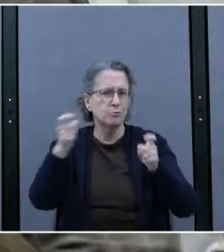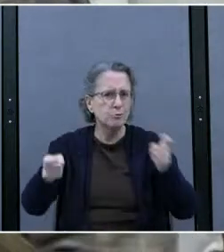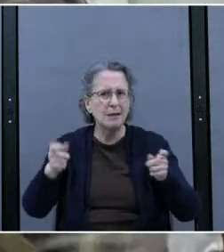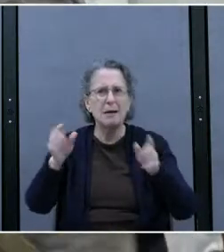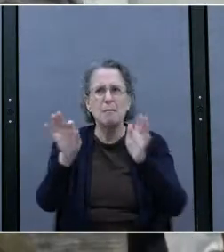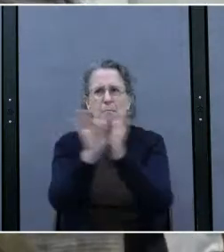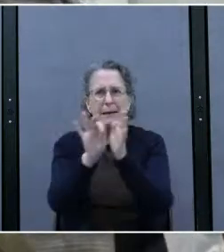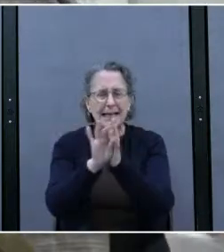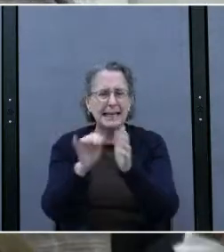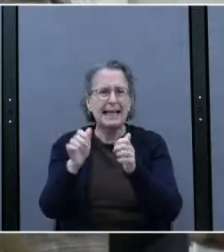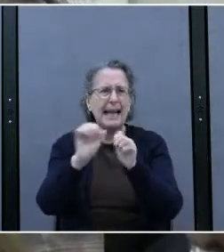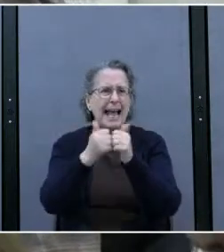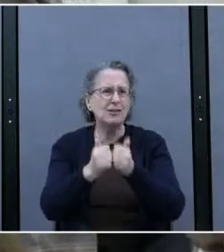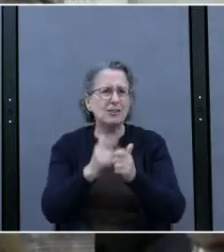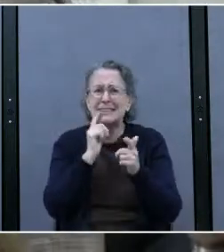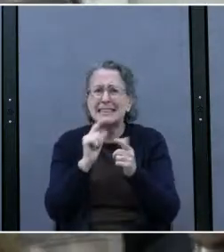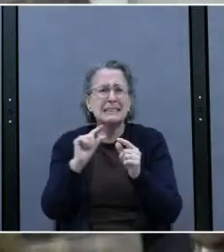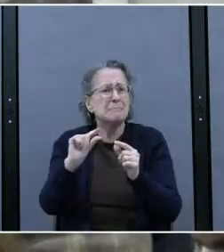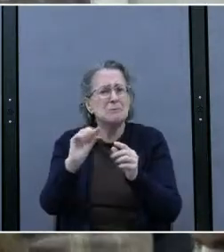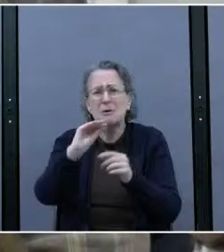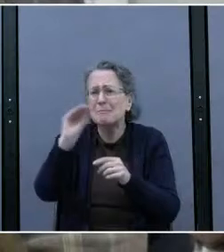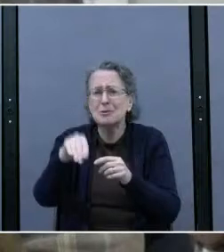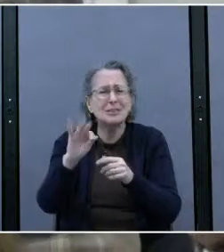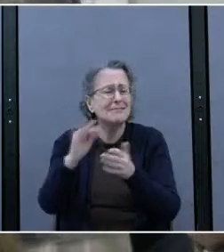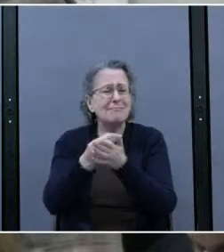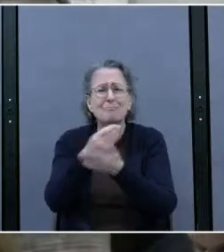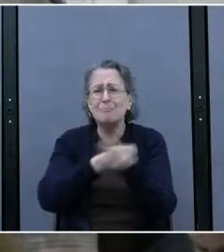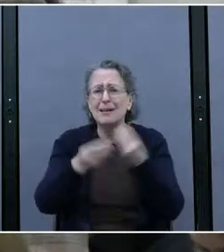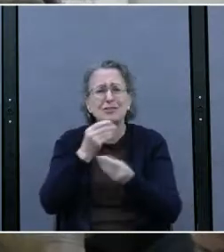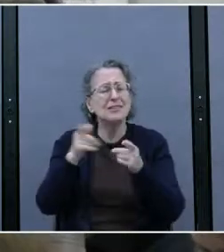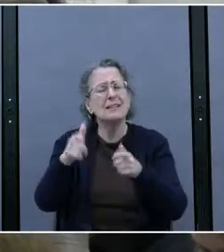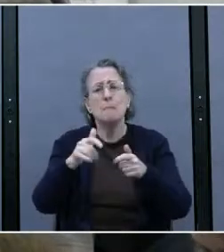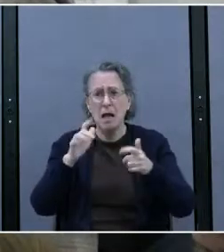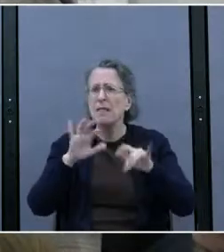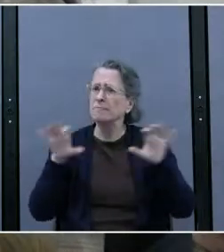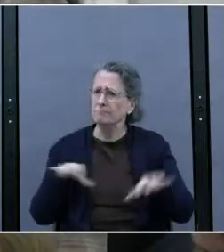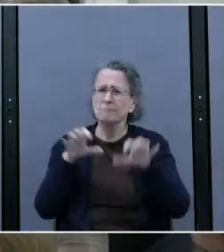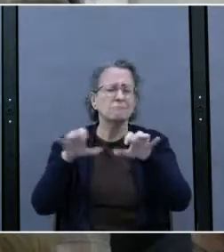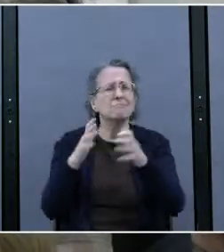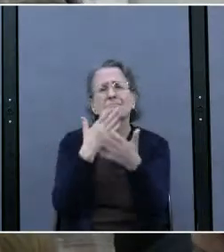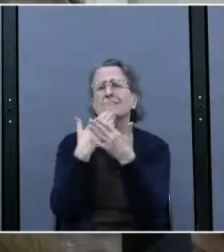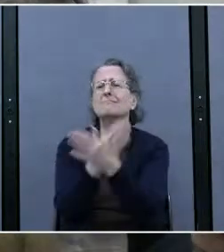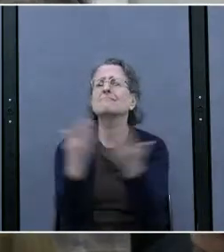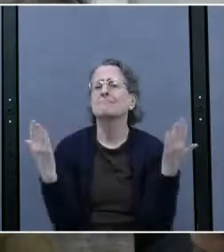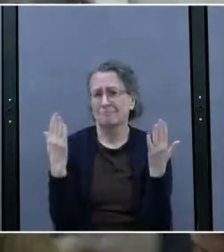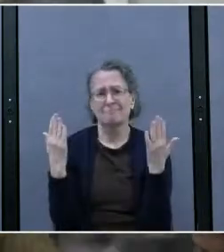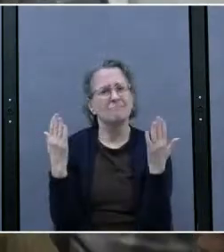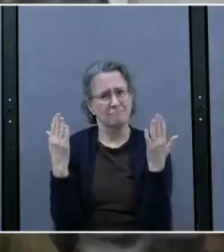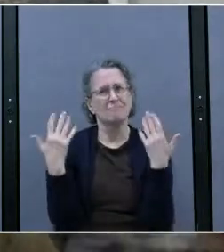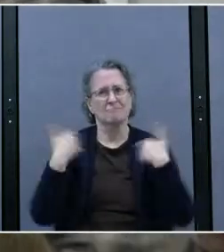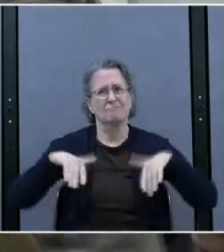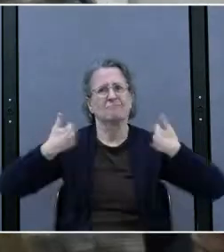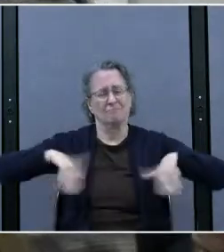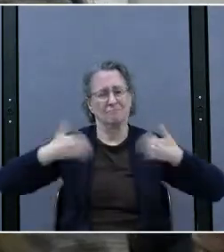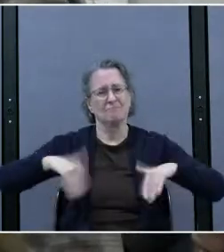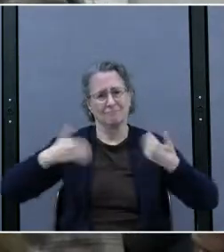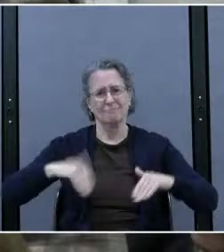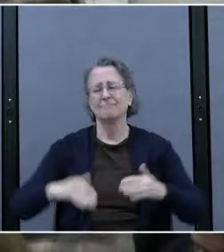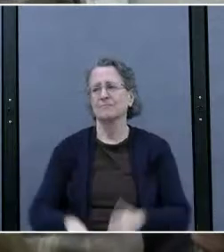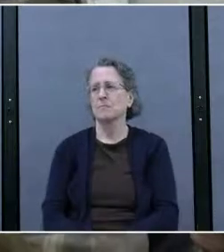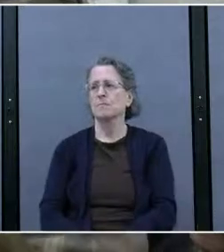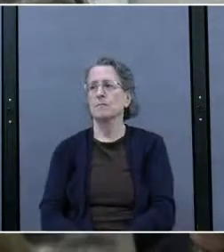our budget. So thank you for your hard work. I would like to also say, in